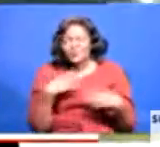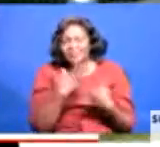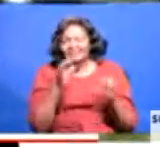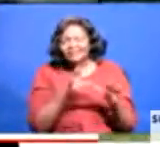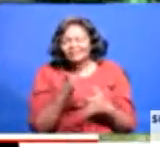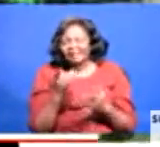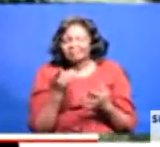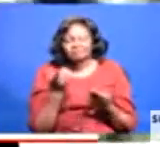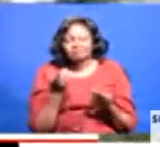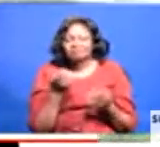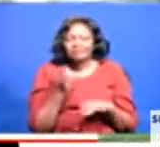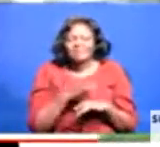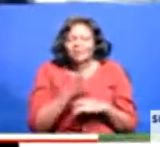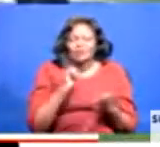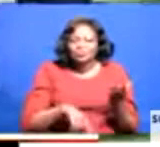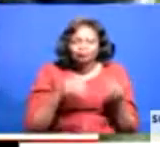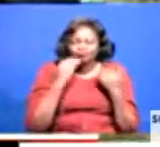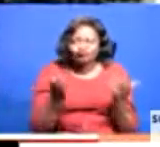In Kericho,